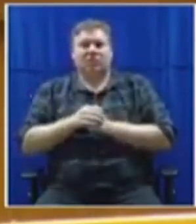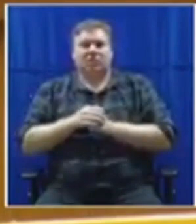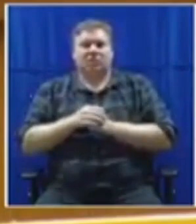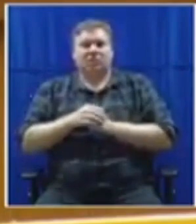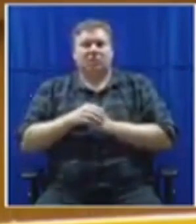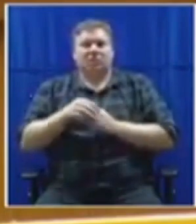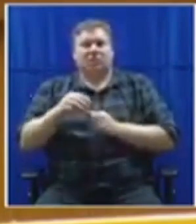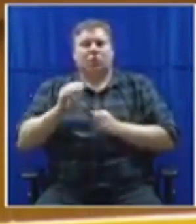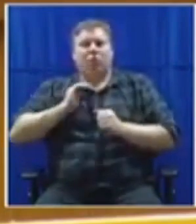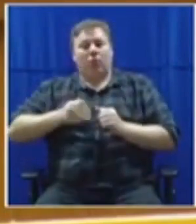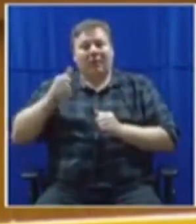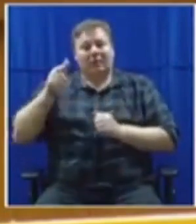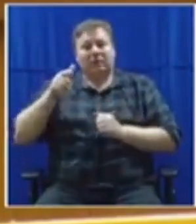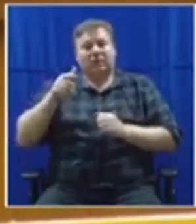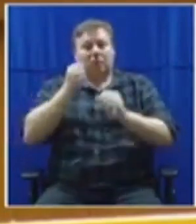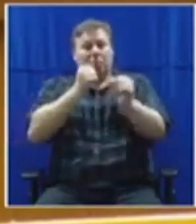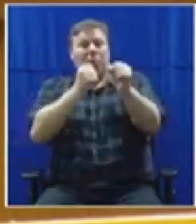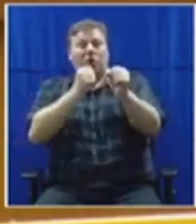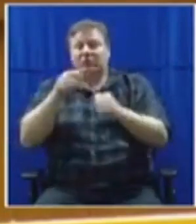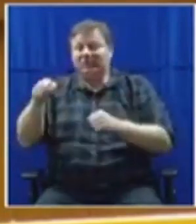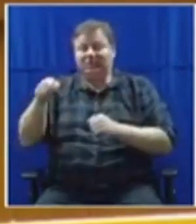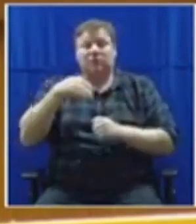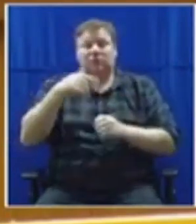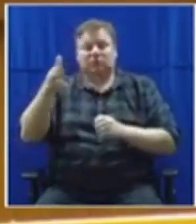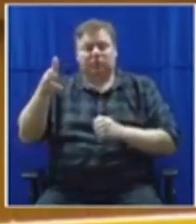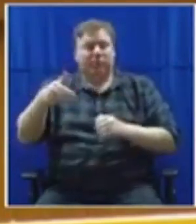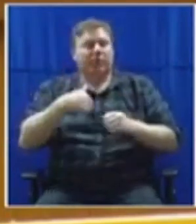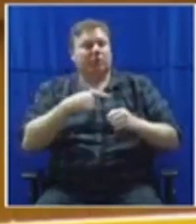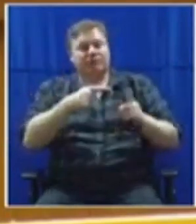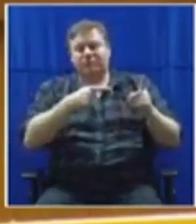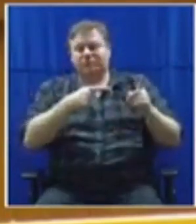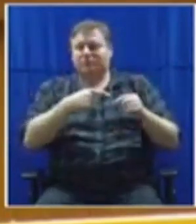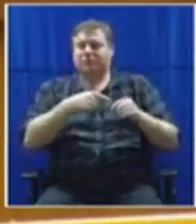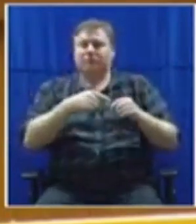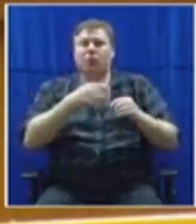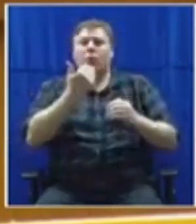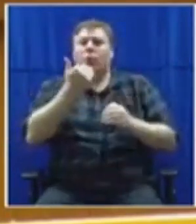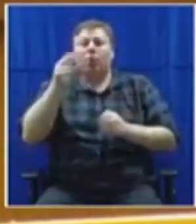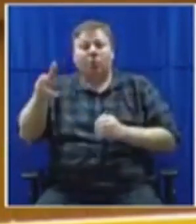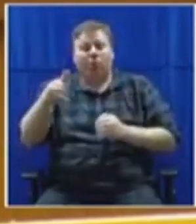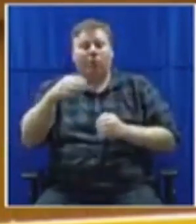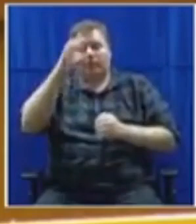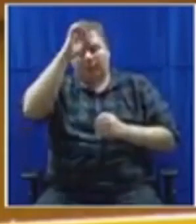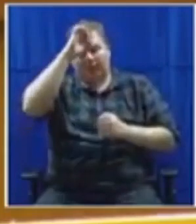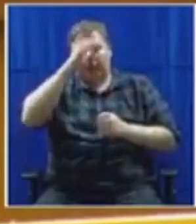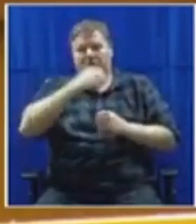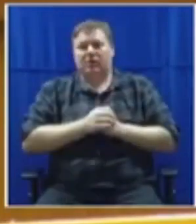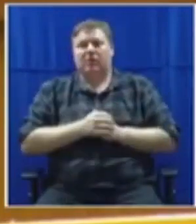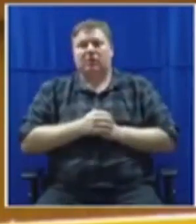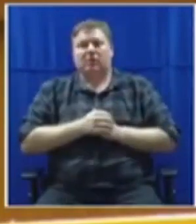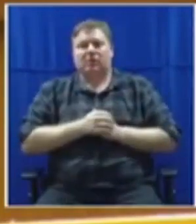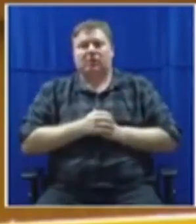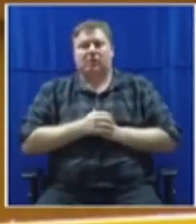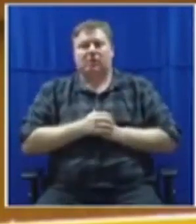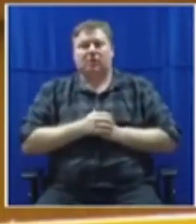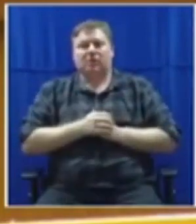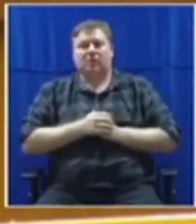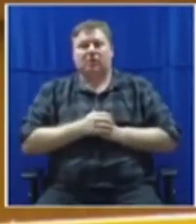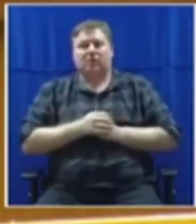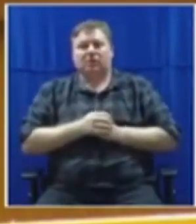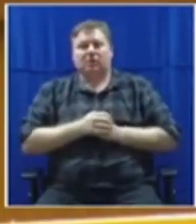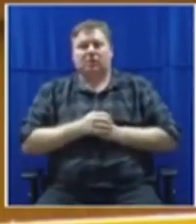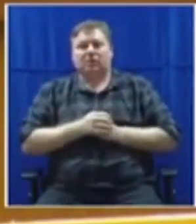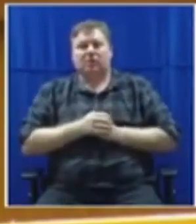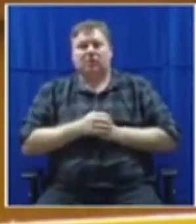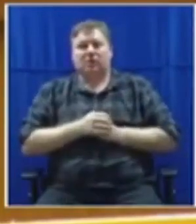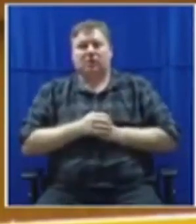who also shot and murdered Lee's mother. Janika Malo, a 14-year-old, was found in her grandmother's place in his